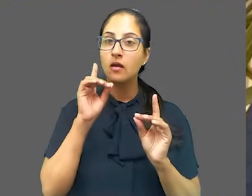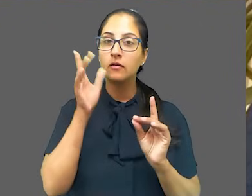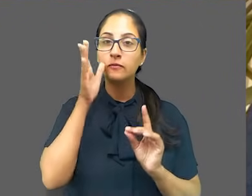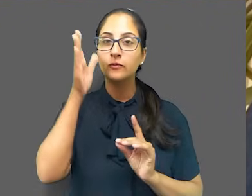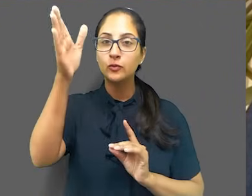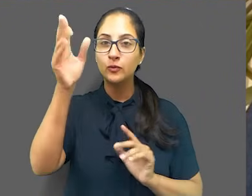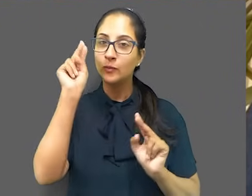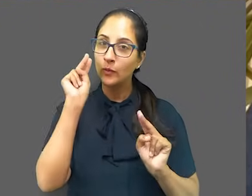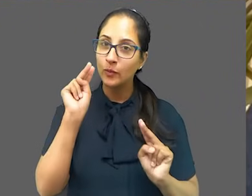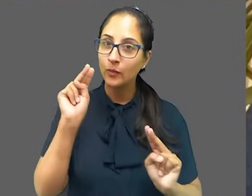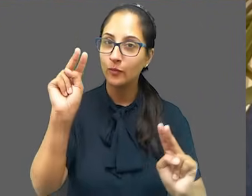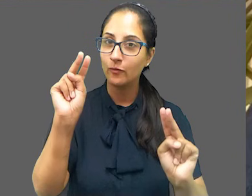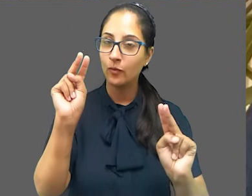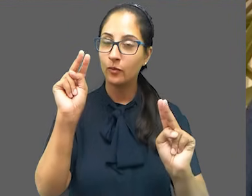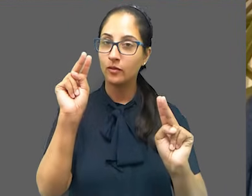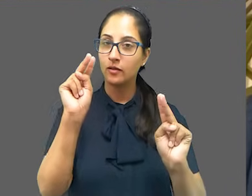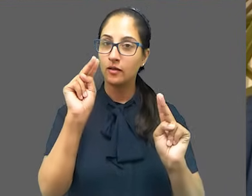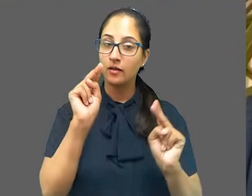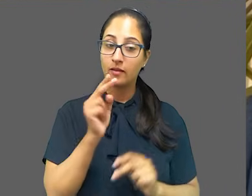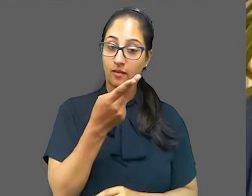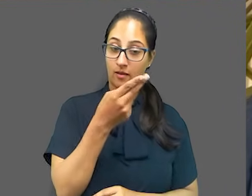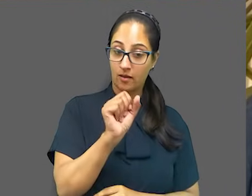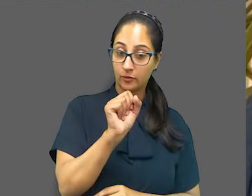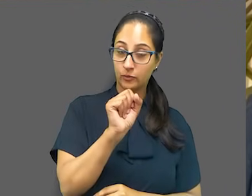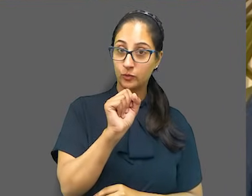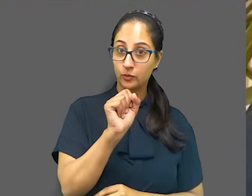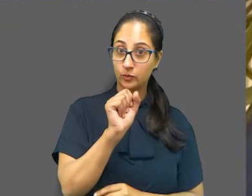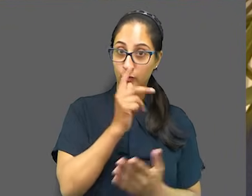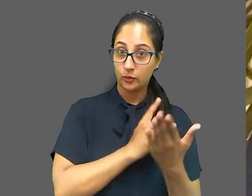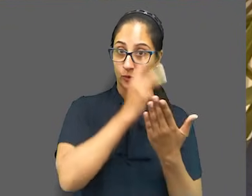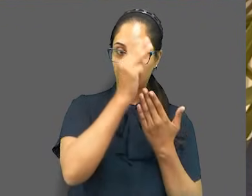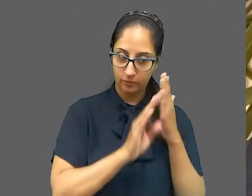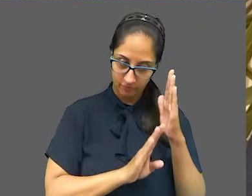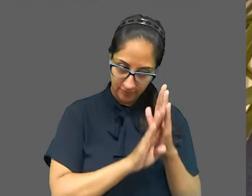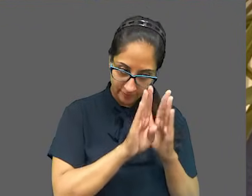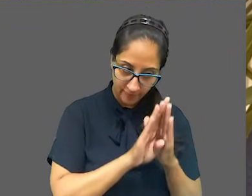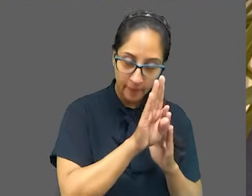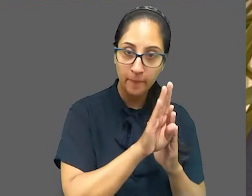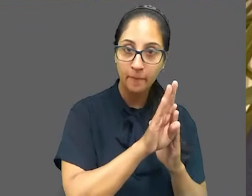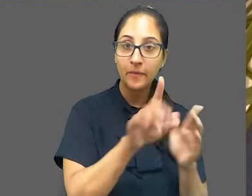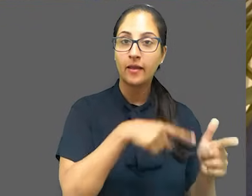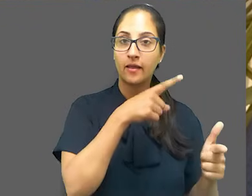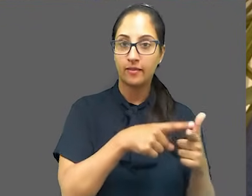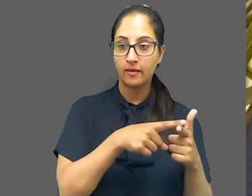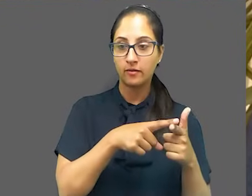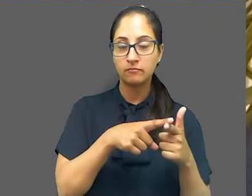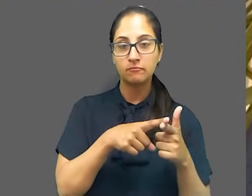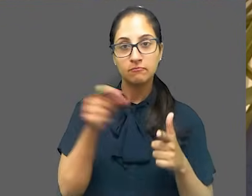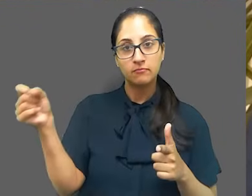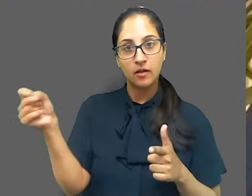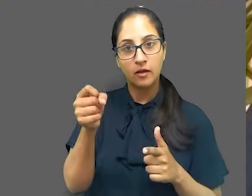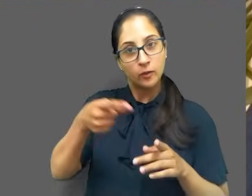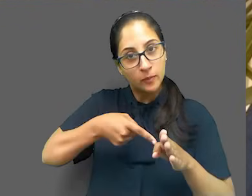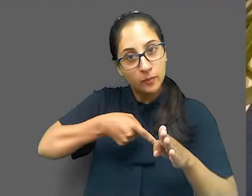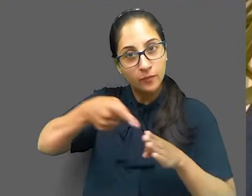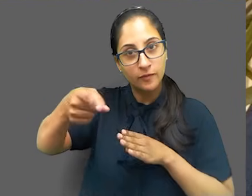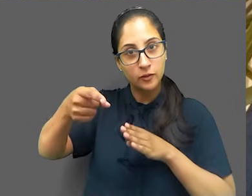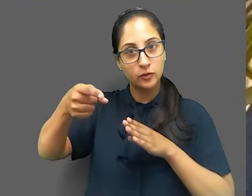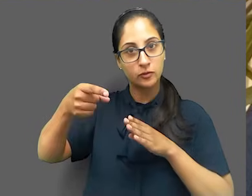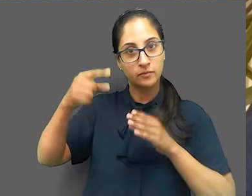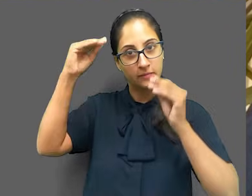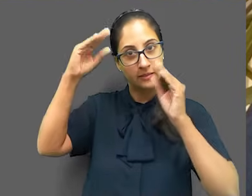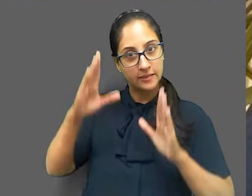when our secondary curriculum will be completed and will be taught by